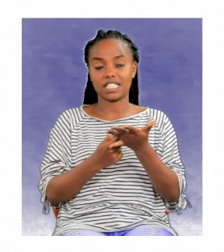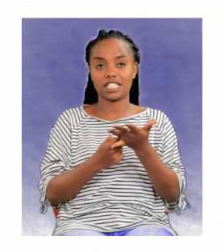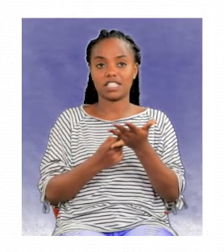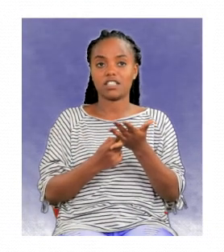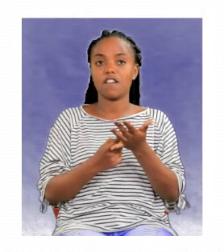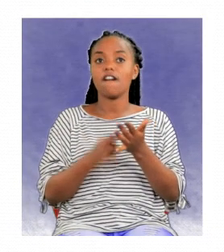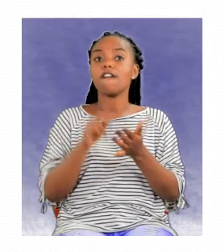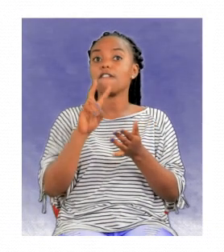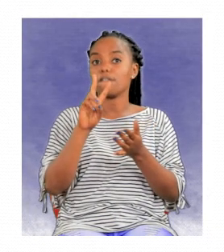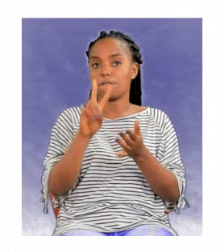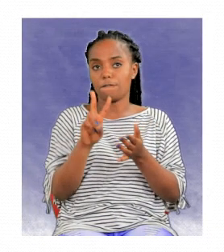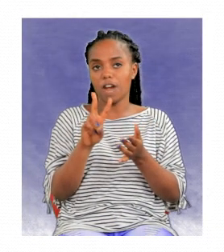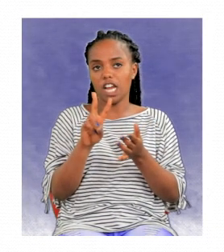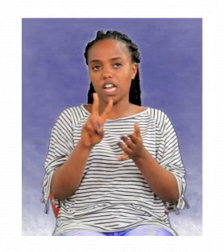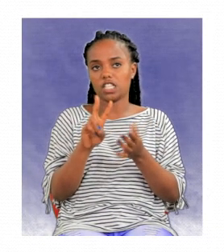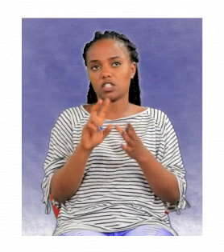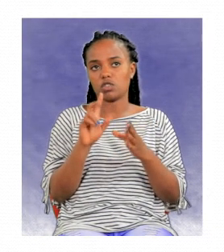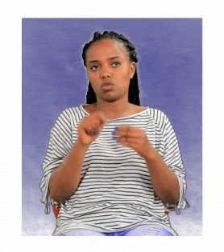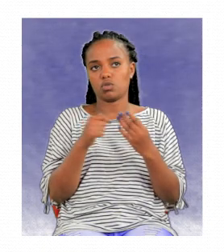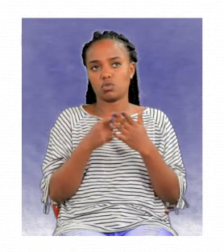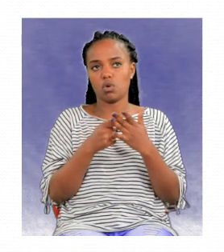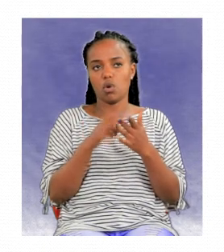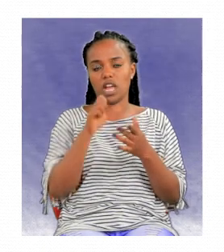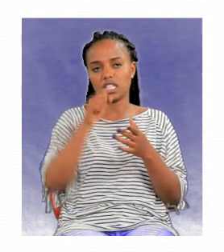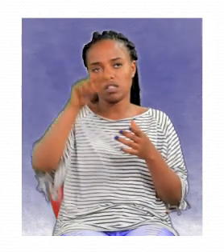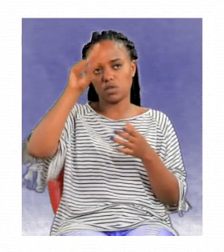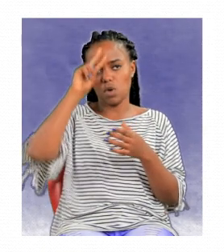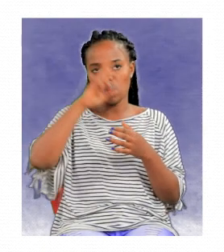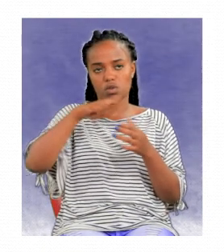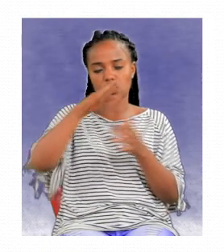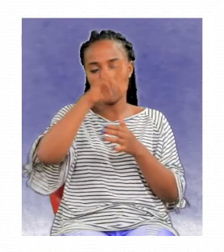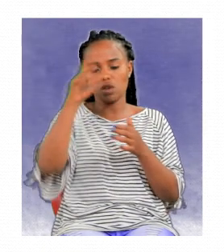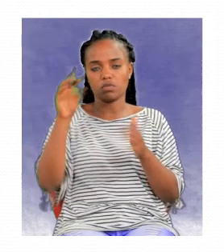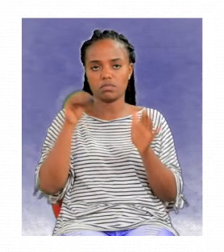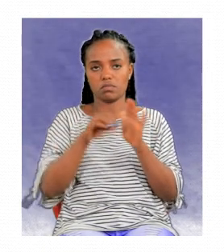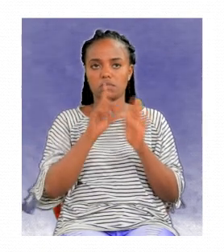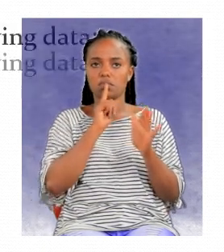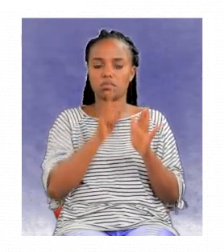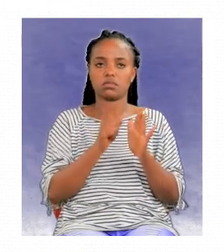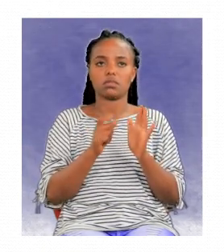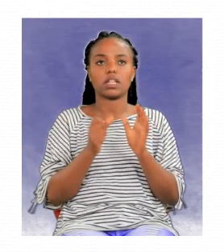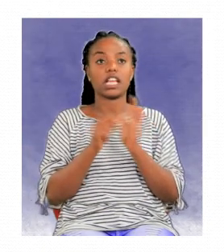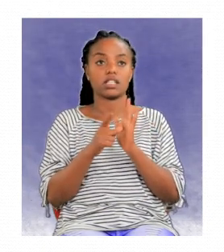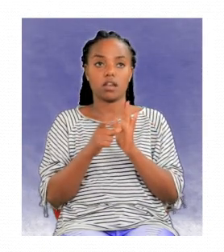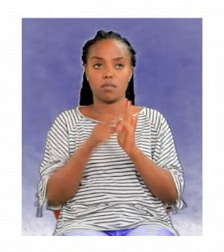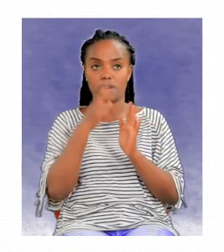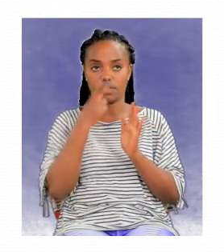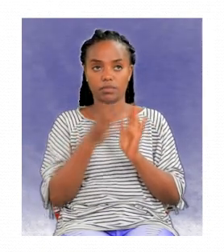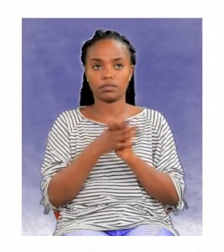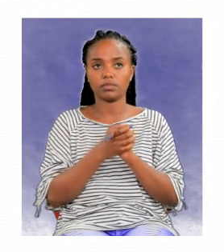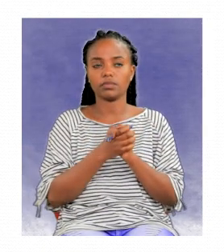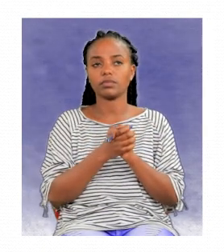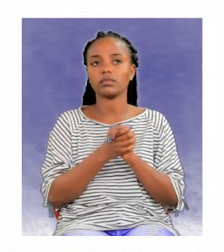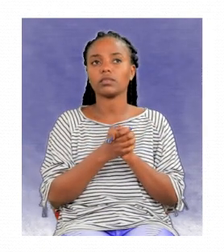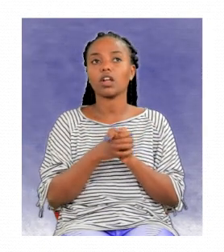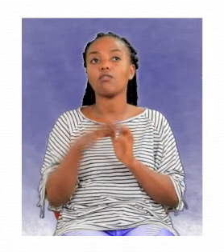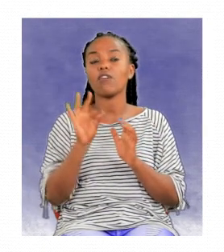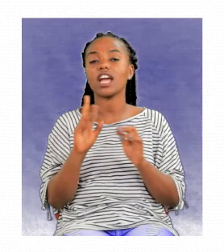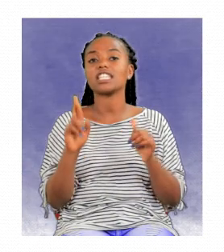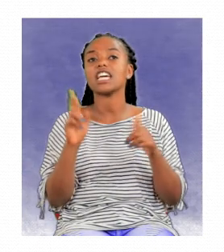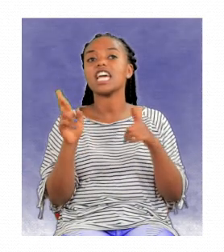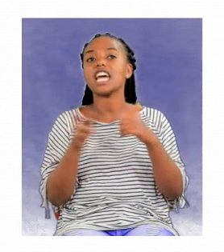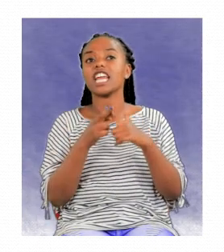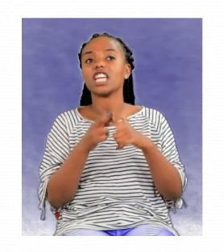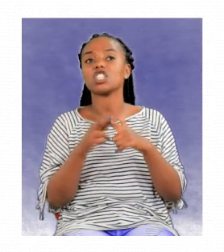variance, so the square root of this expression will be standard deviation. Now let's see example for this. Example here says find